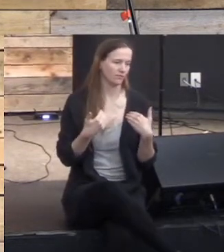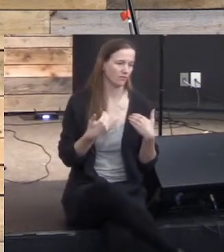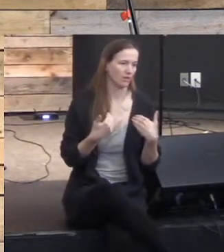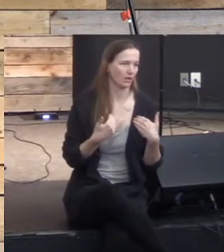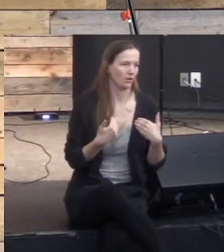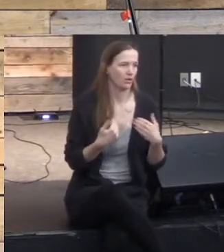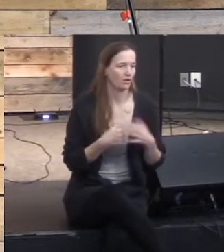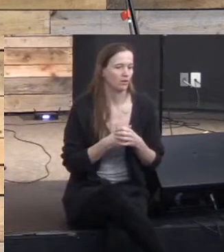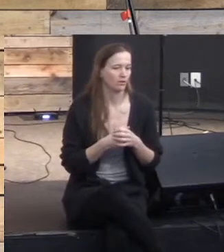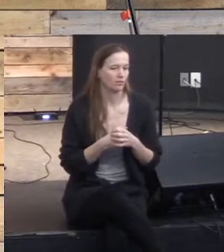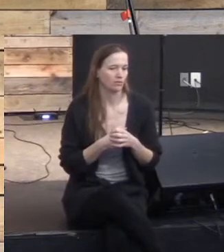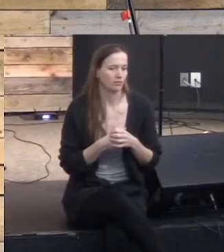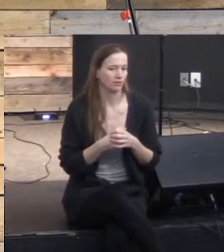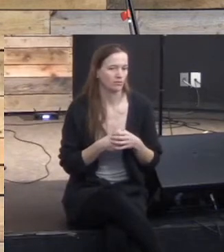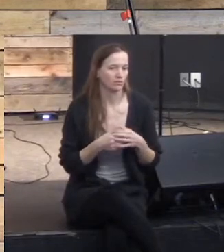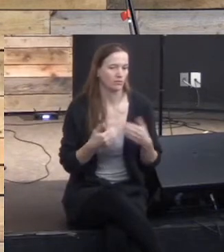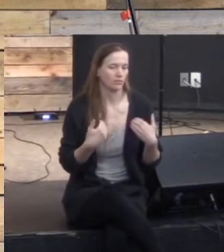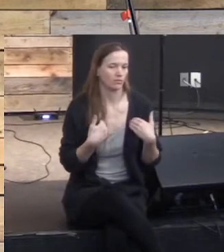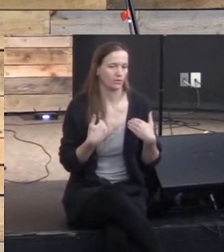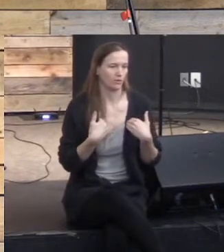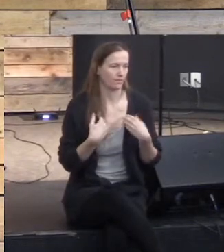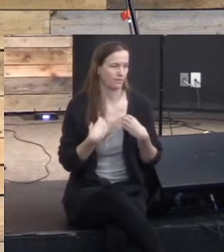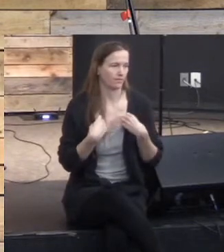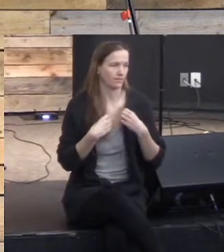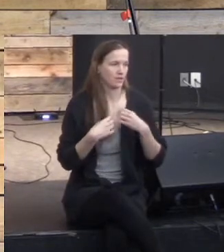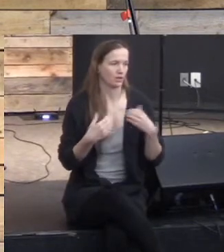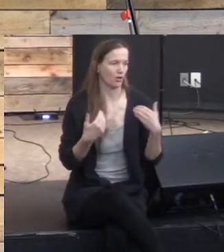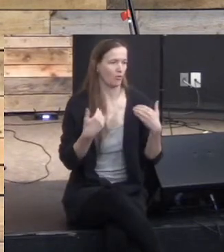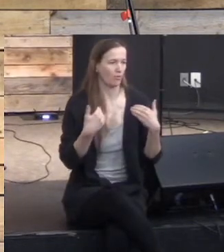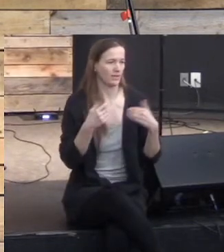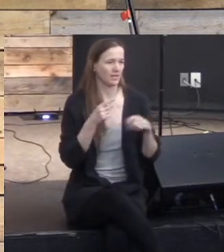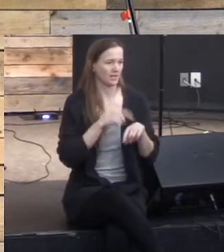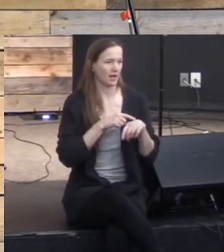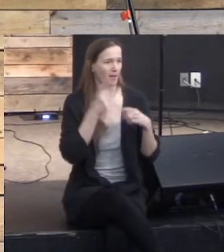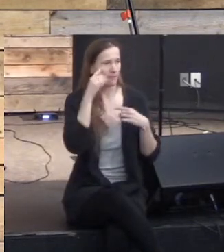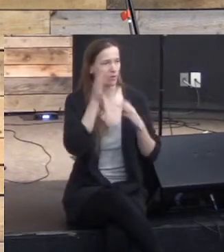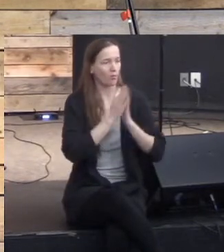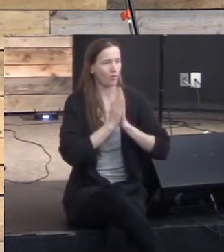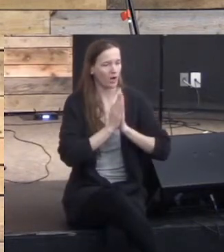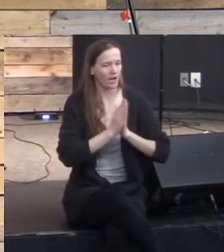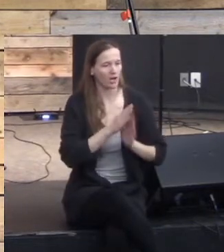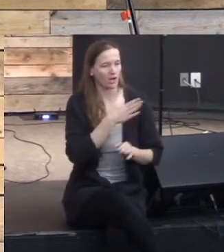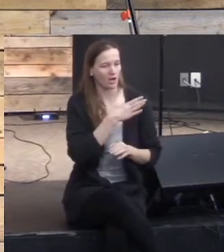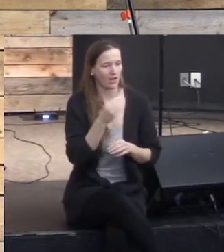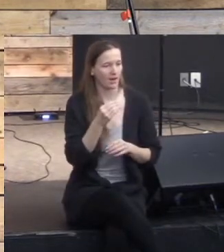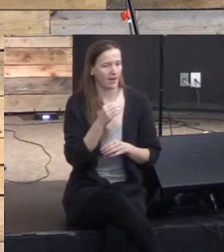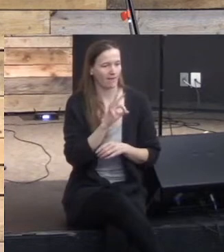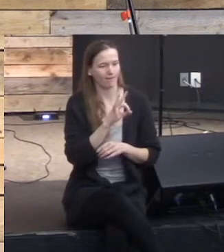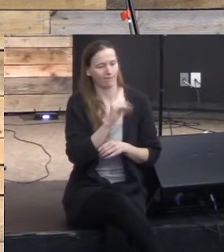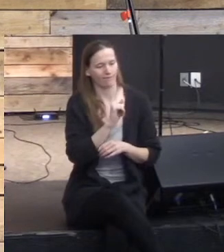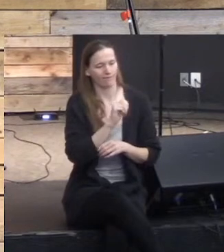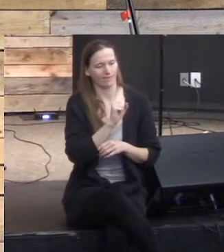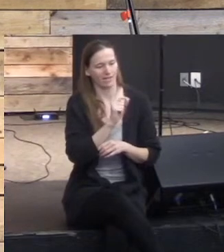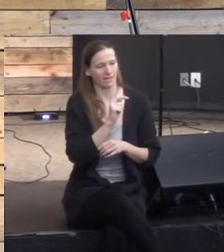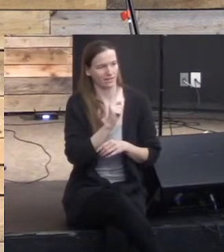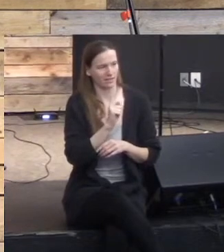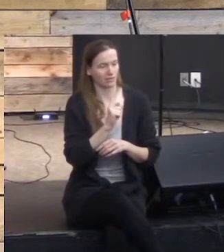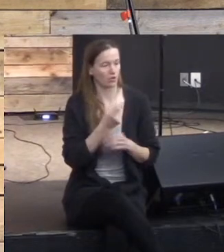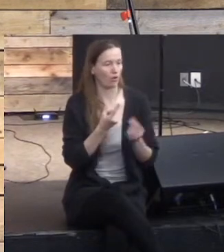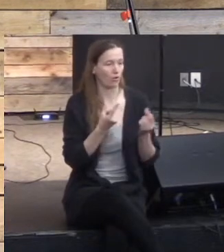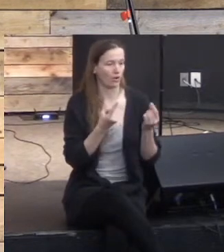churches in the Heartland. And then locally, I'm super excited about this. We are going to make blankets of